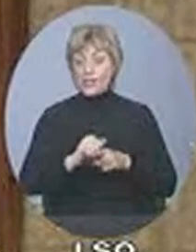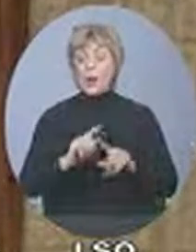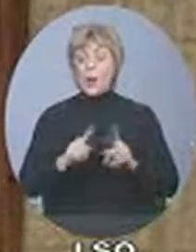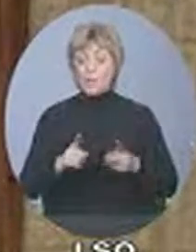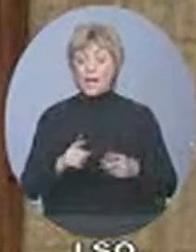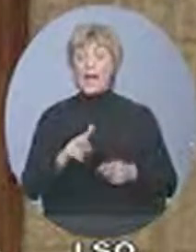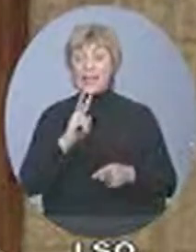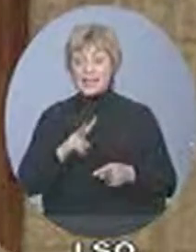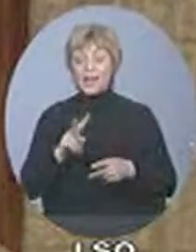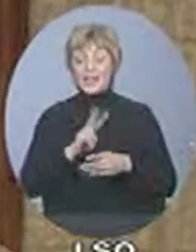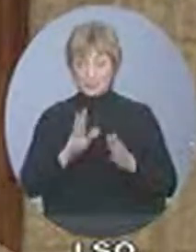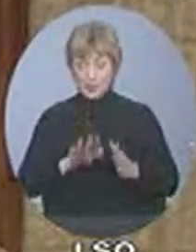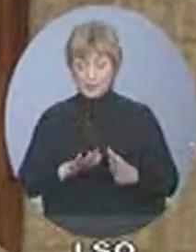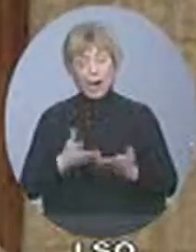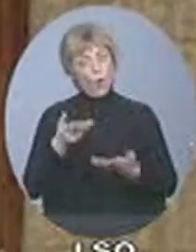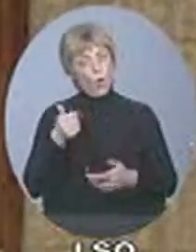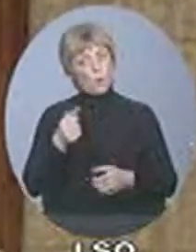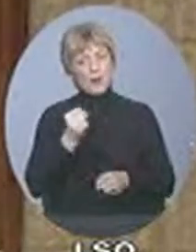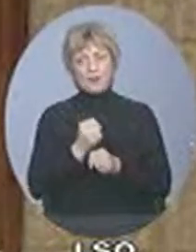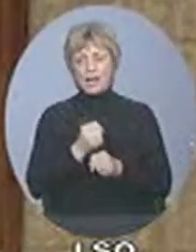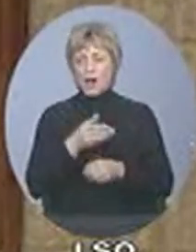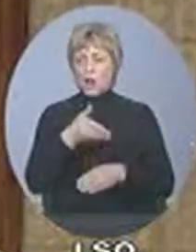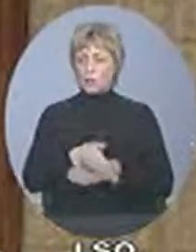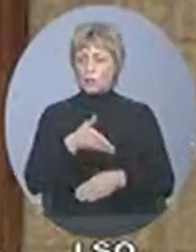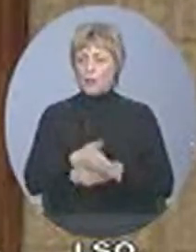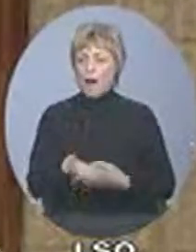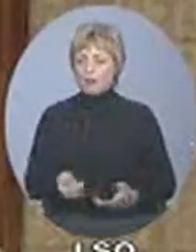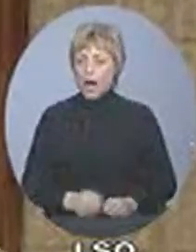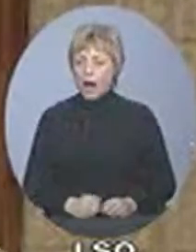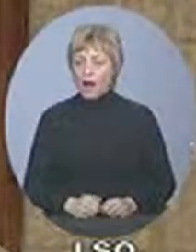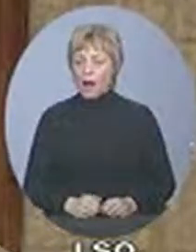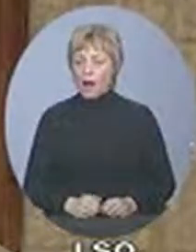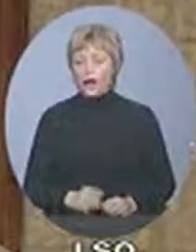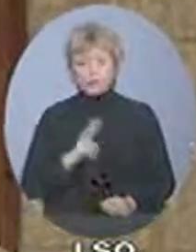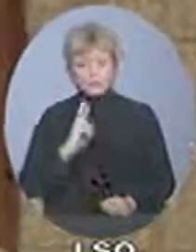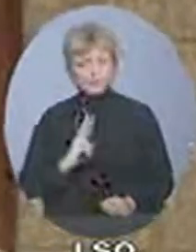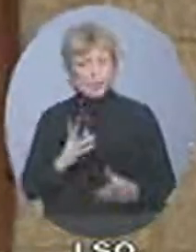solution. Why isn't this government making food safety a priority for Canadian families?